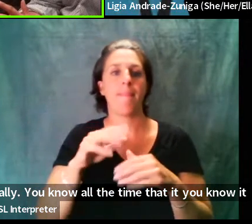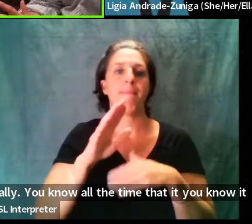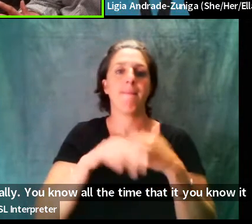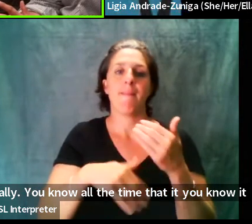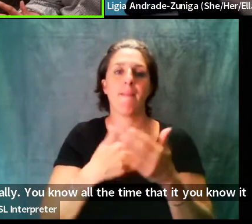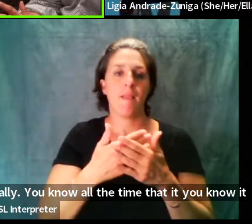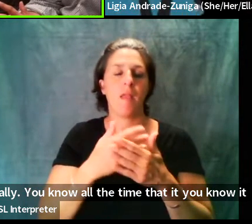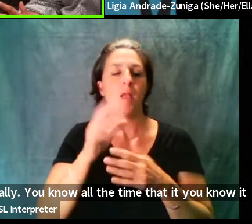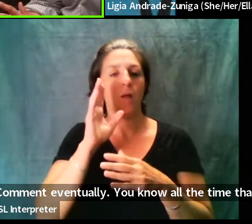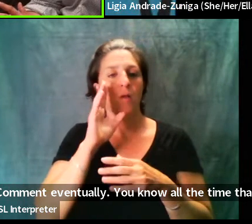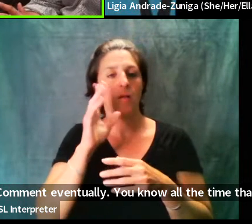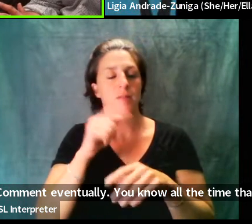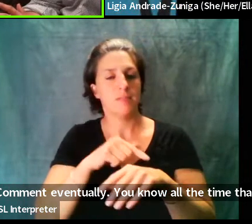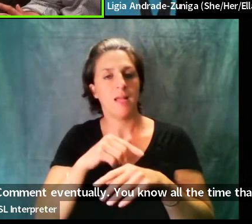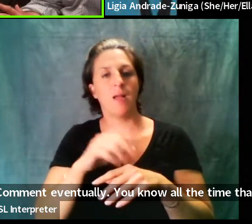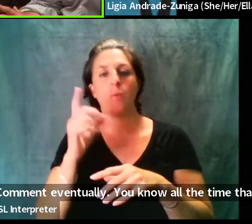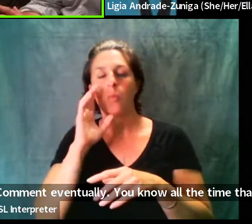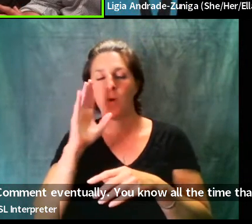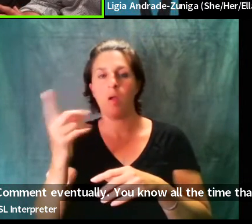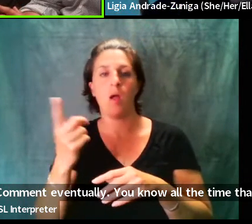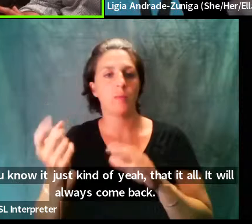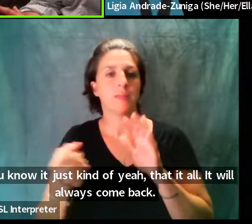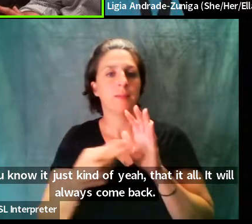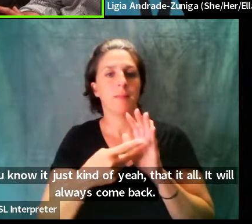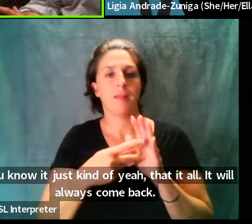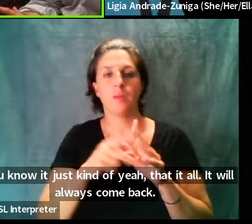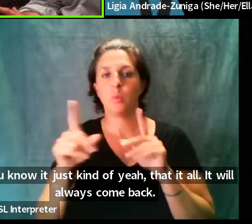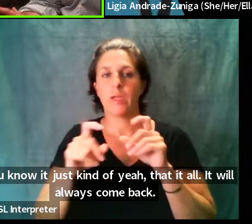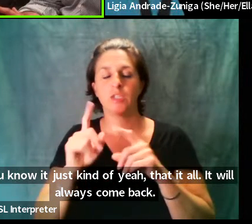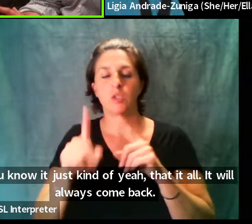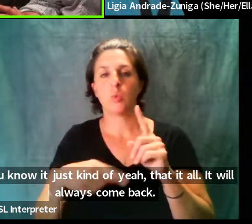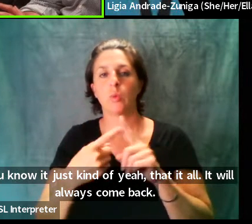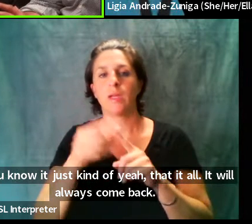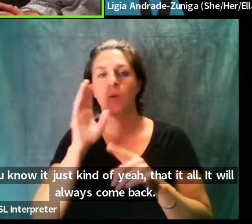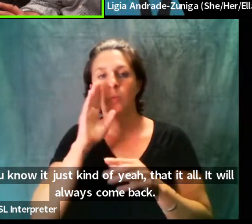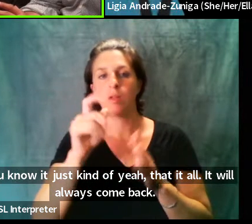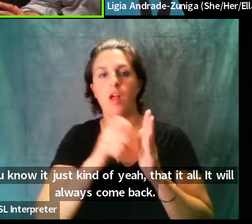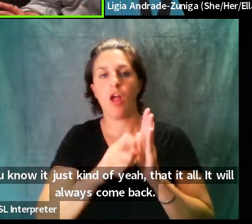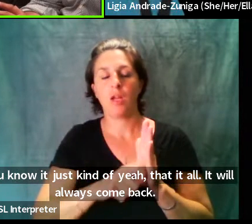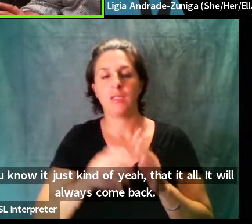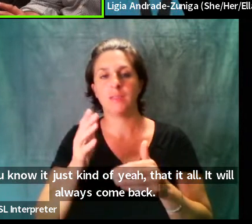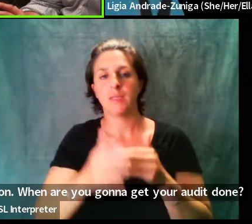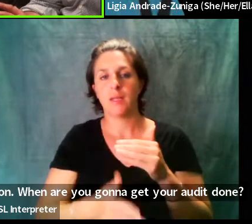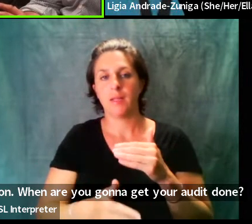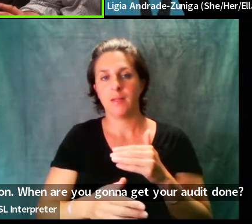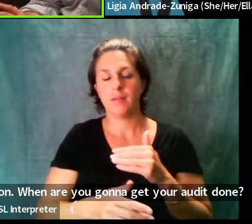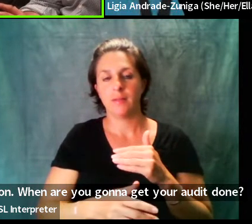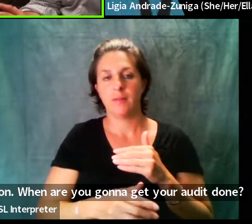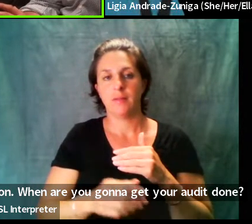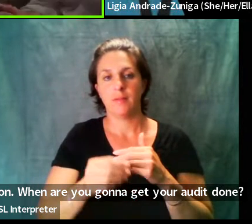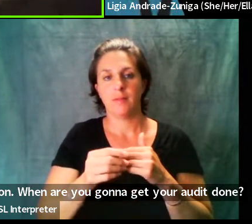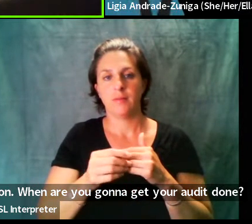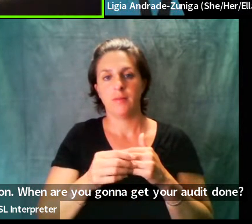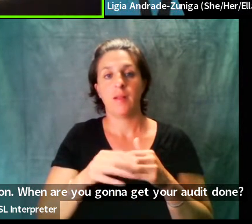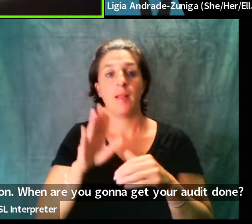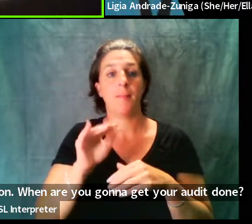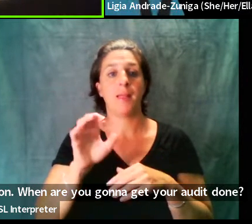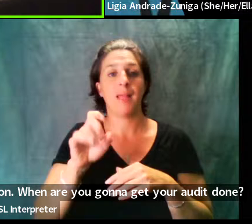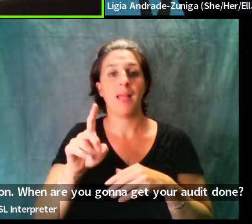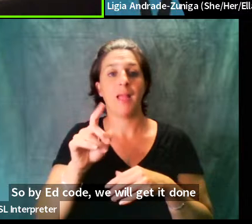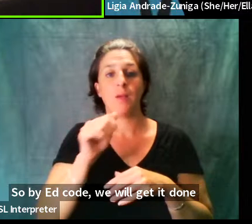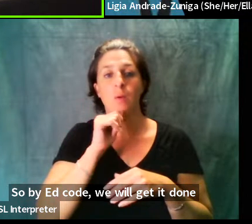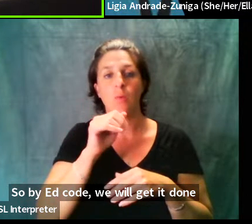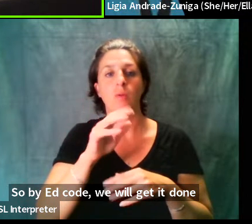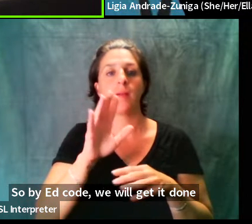always come back. Question: when are you going to get your audit done? So by ed code, we will get it done by